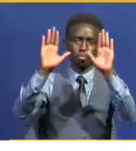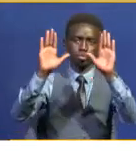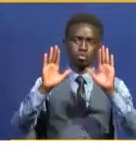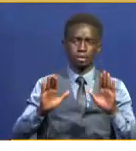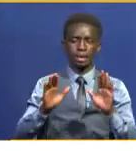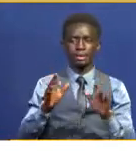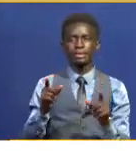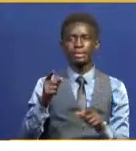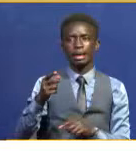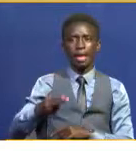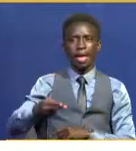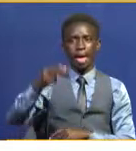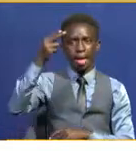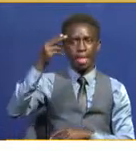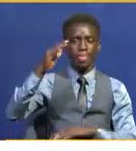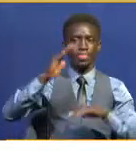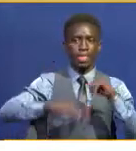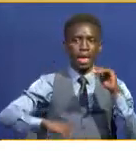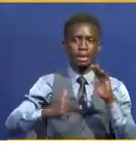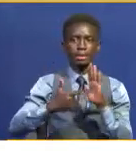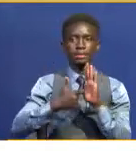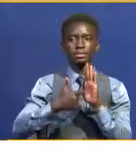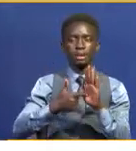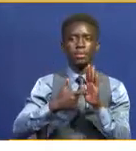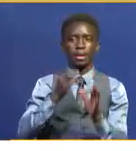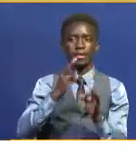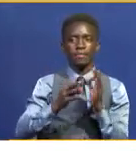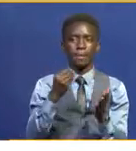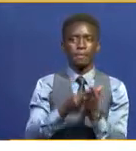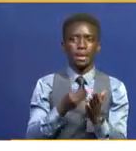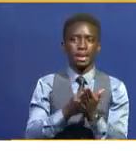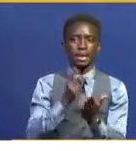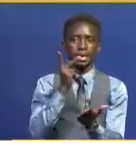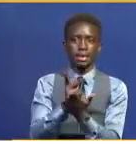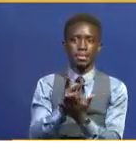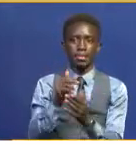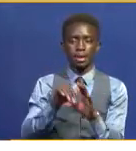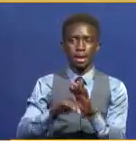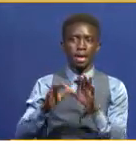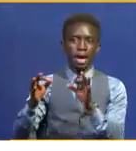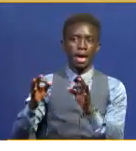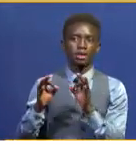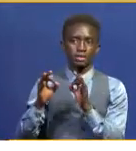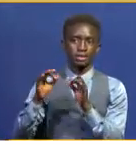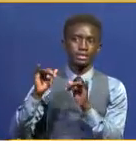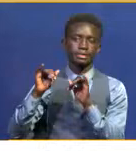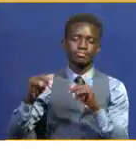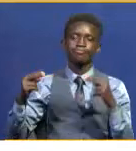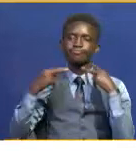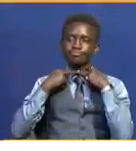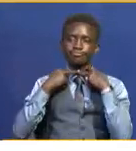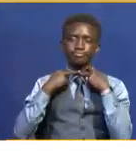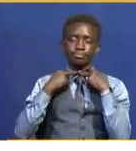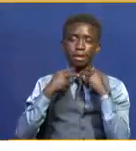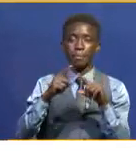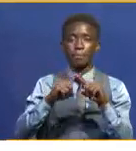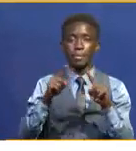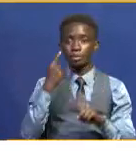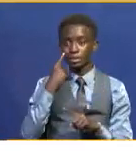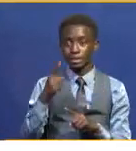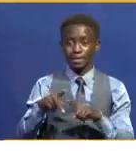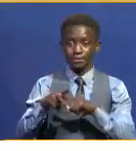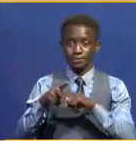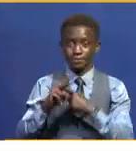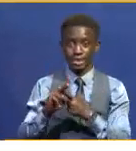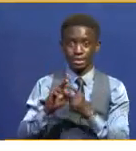is significantly higher than what you'd get, for instance, if your money was just in your bank account. More or less like a fixed deposit. Yes. Uh-huh. But you see, even with a fixed deposit,